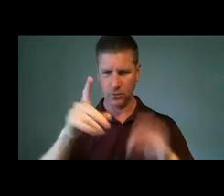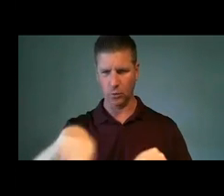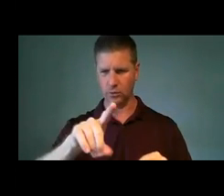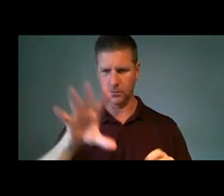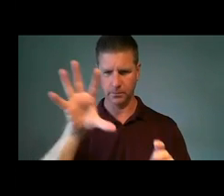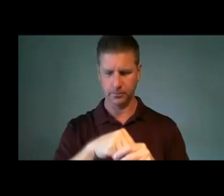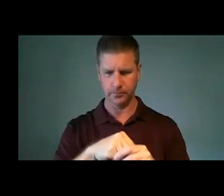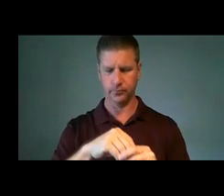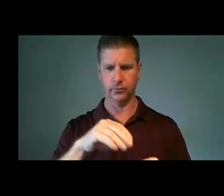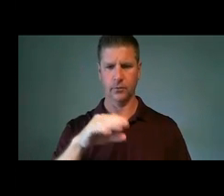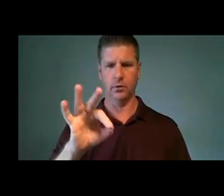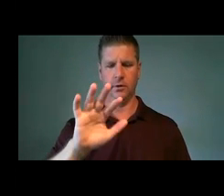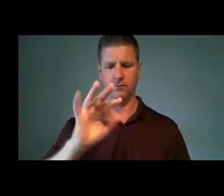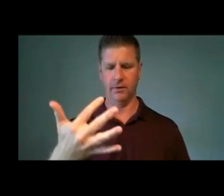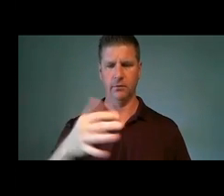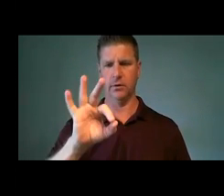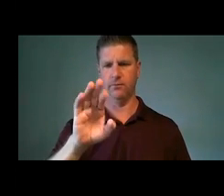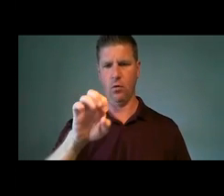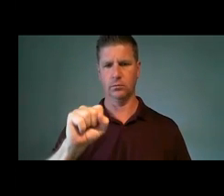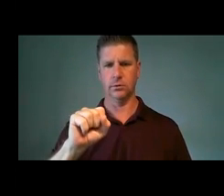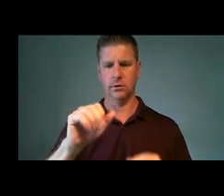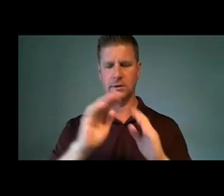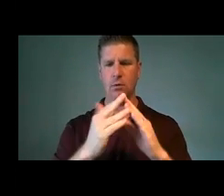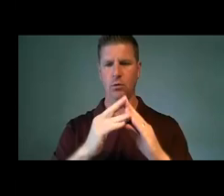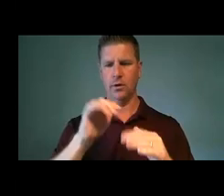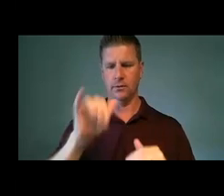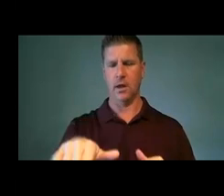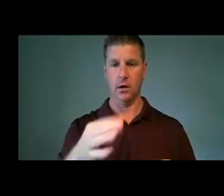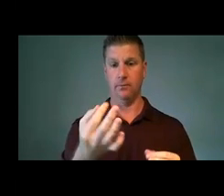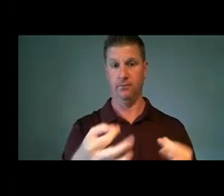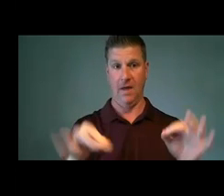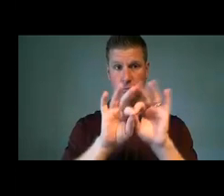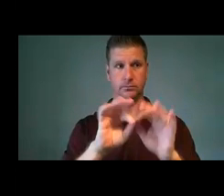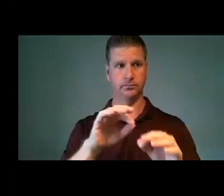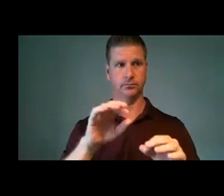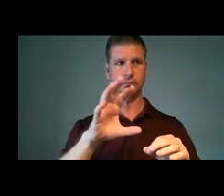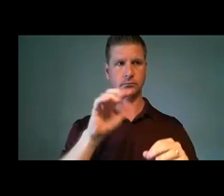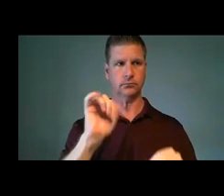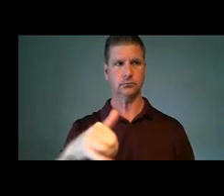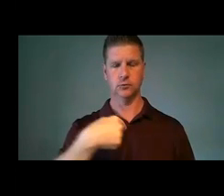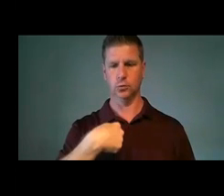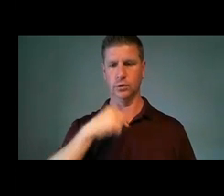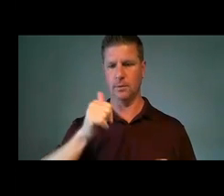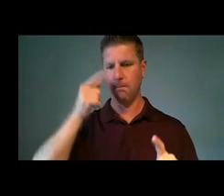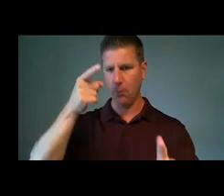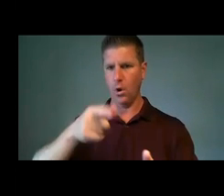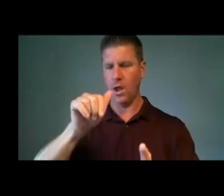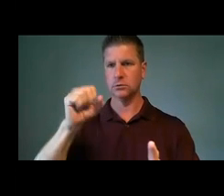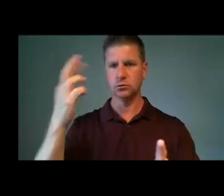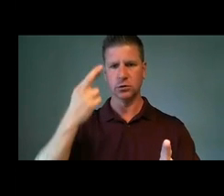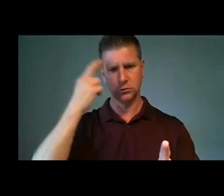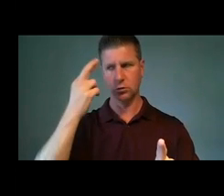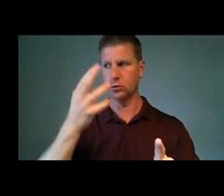the footprint of Fifth Forbes downtown that were of value and that we could point to as a reason